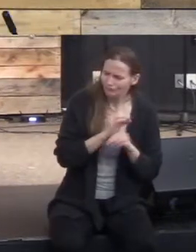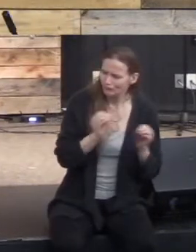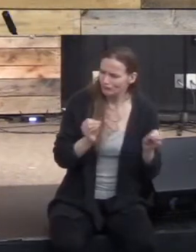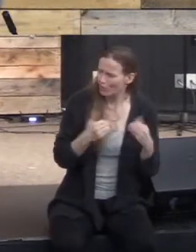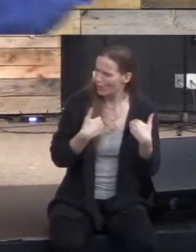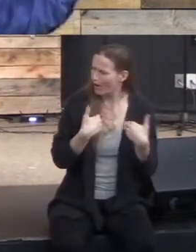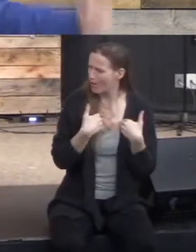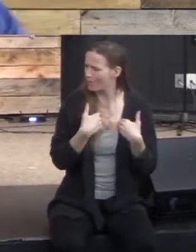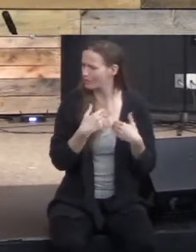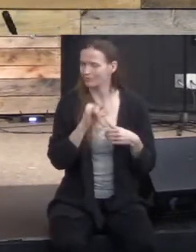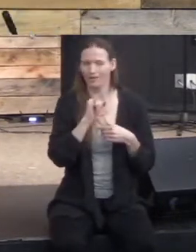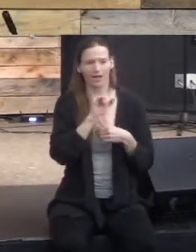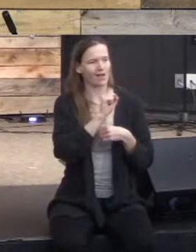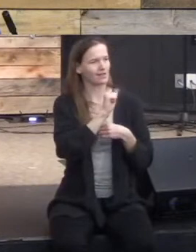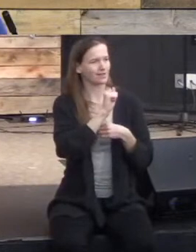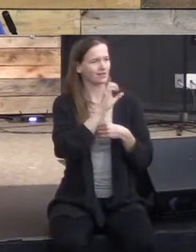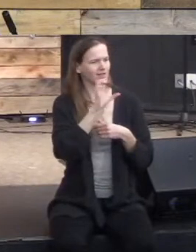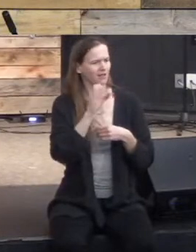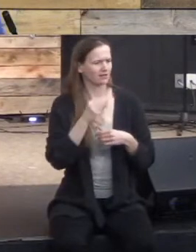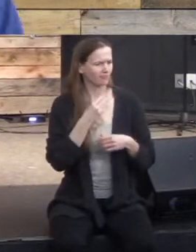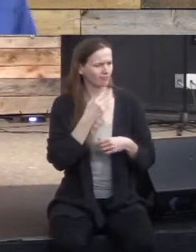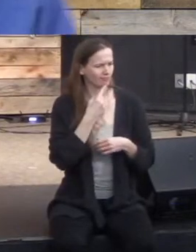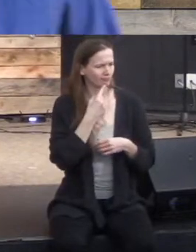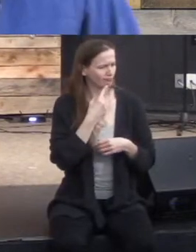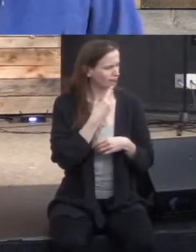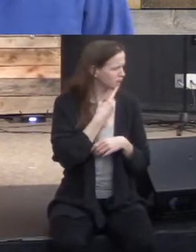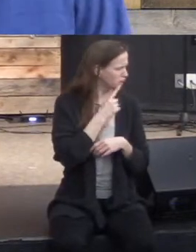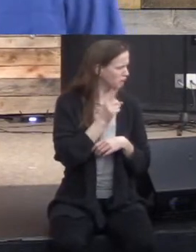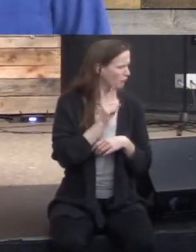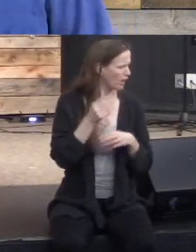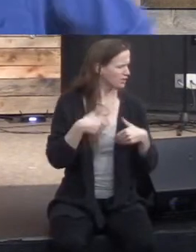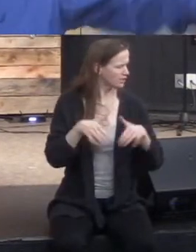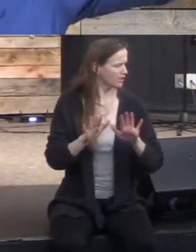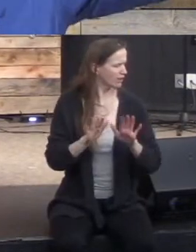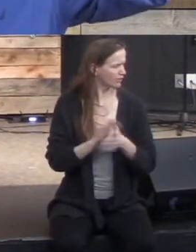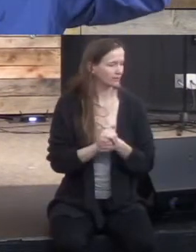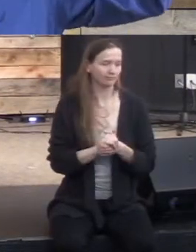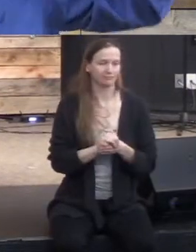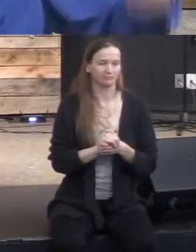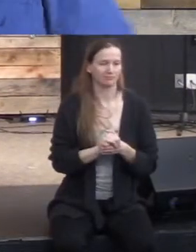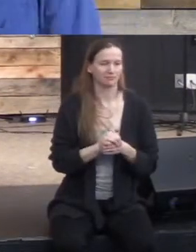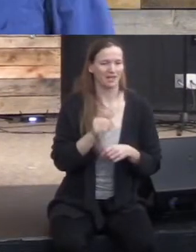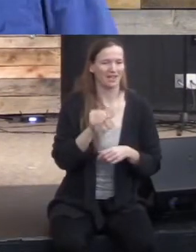sacrifice? Abraham said, the Lord will provide. Isaac said, okay.